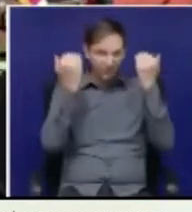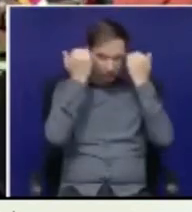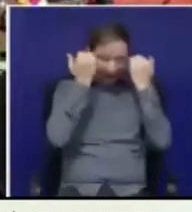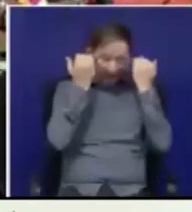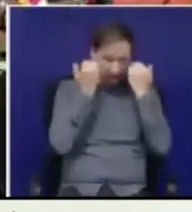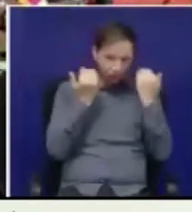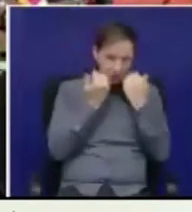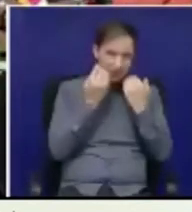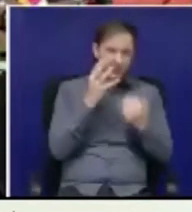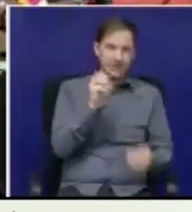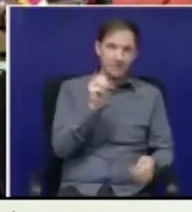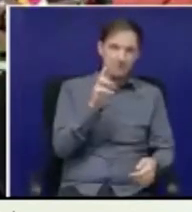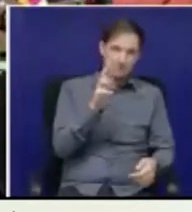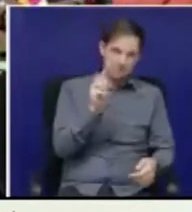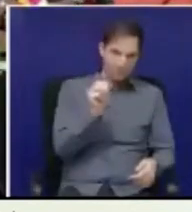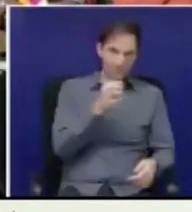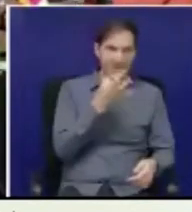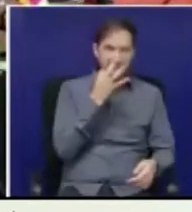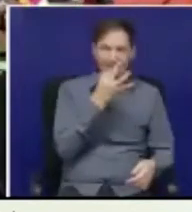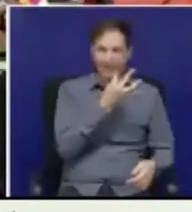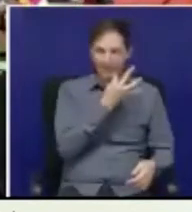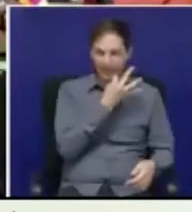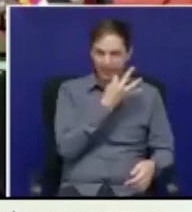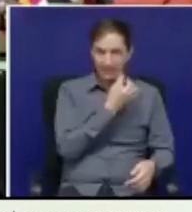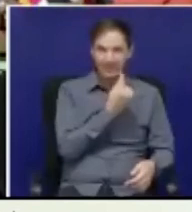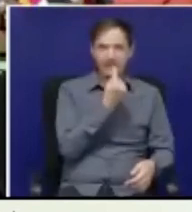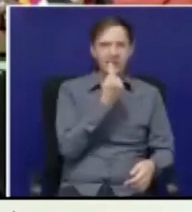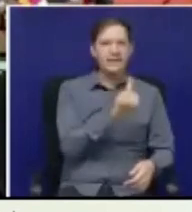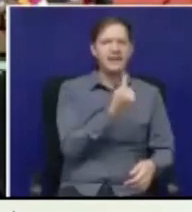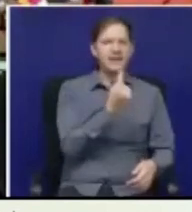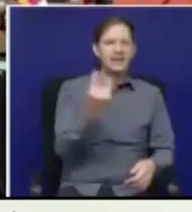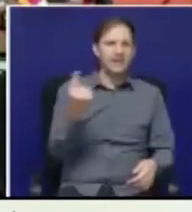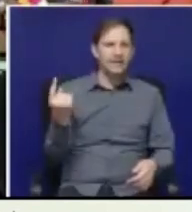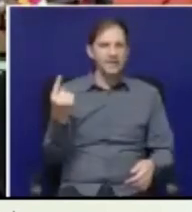says, each organ of state, not treasury,